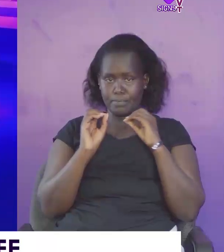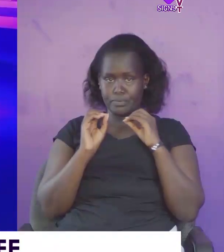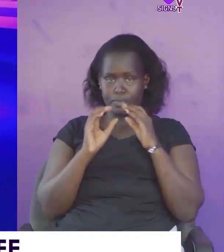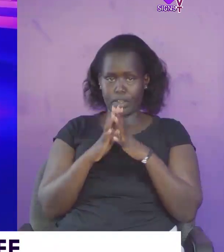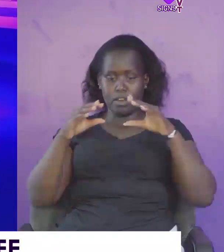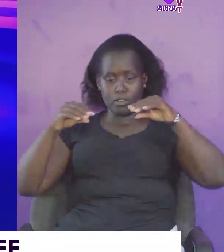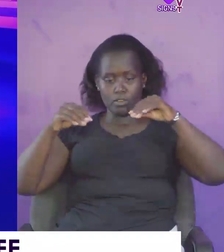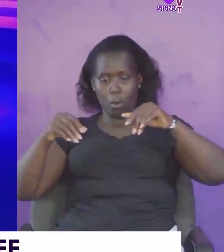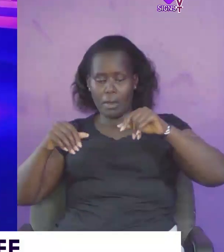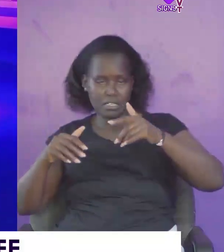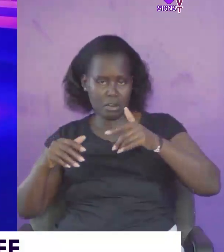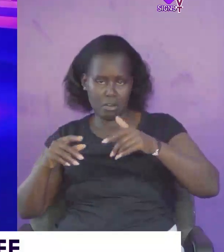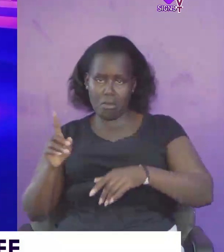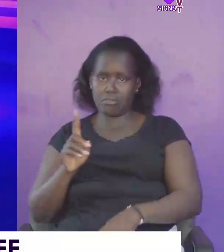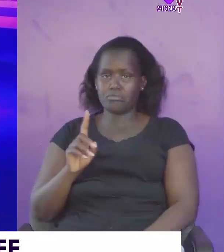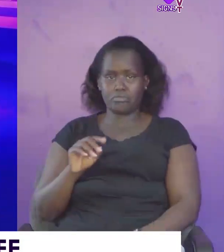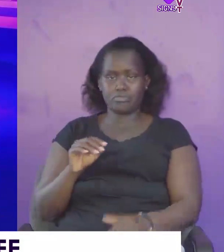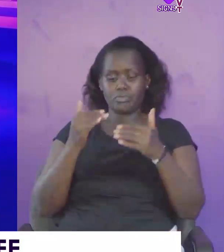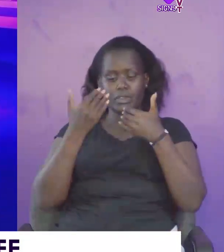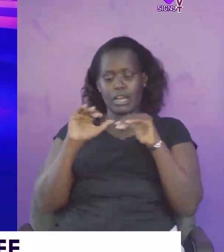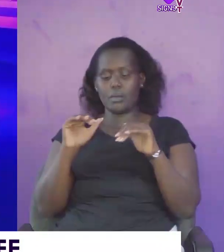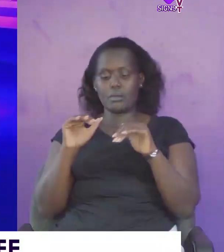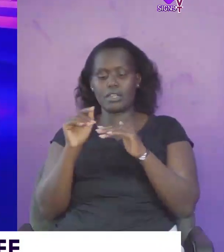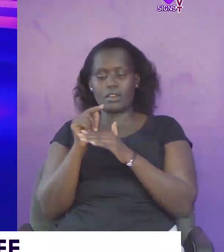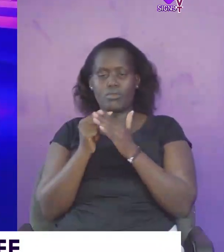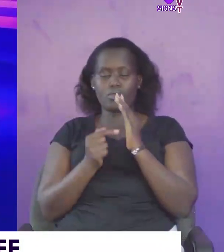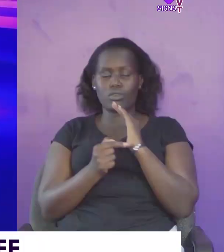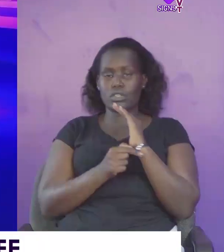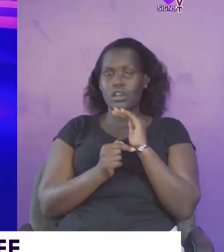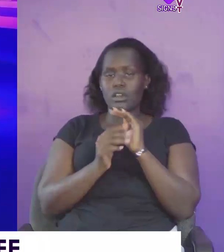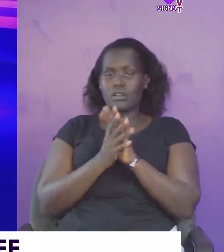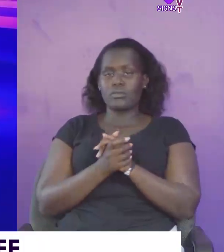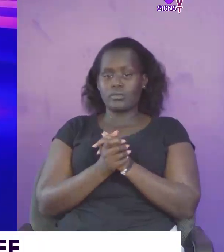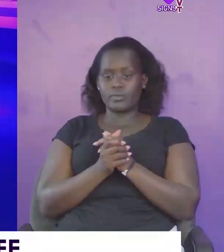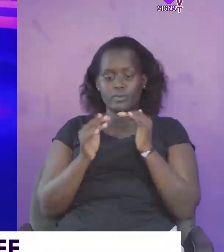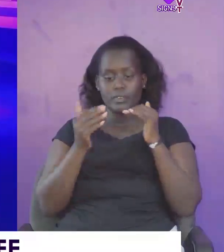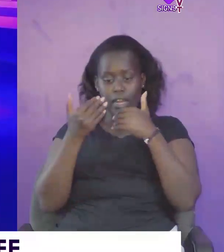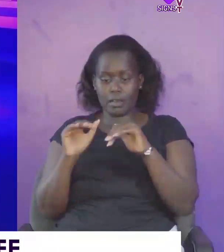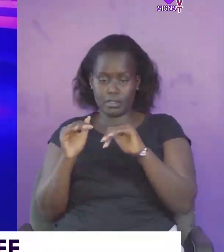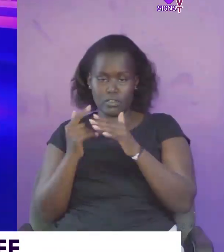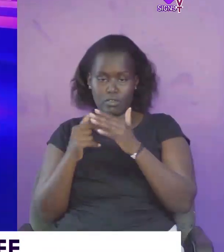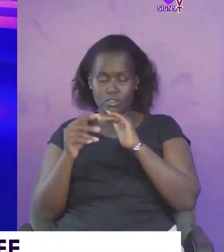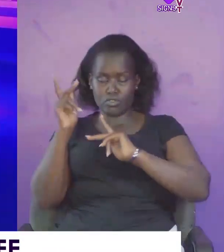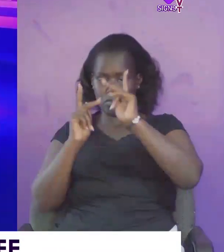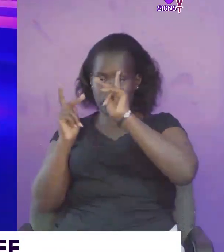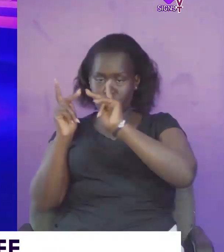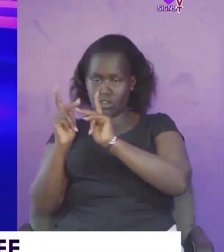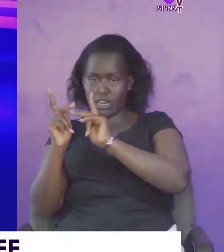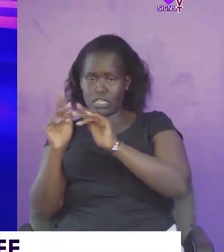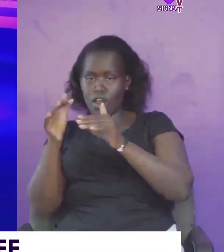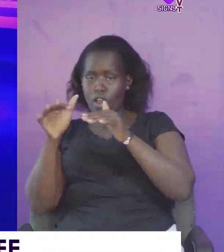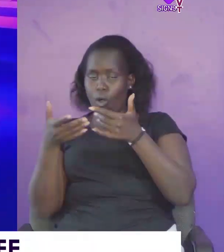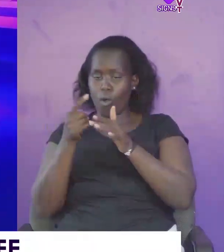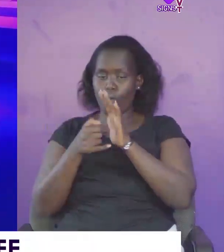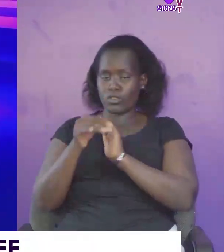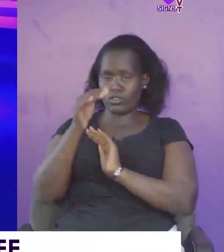material limitations. Okay. It should not be limited to it should not be limited to professionalism or what you know. I think